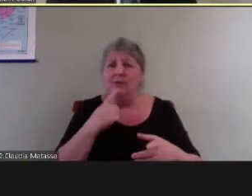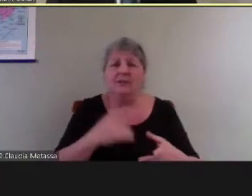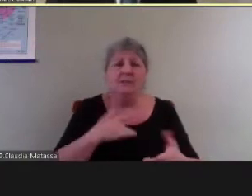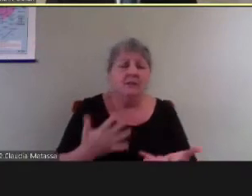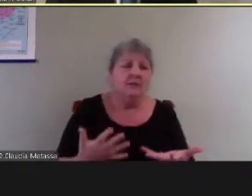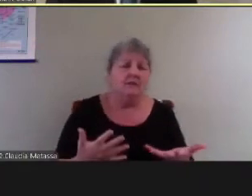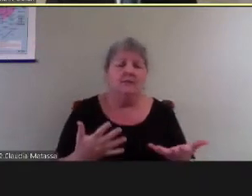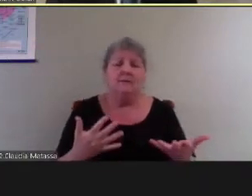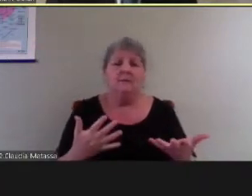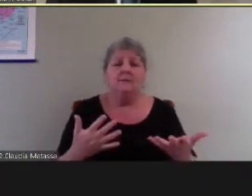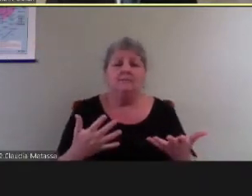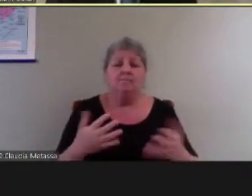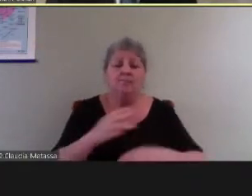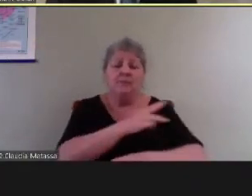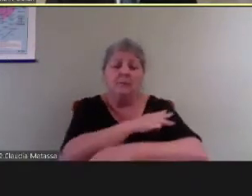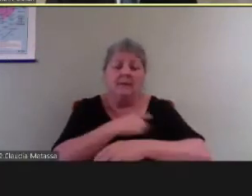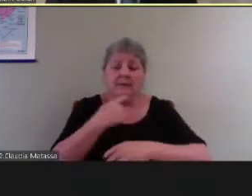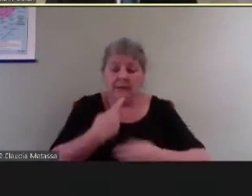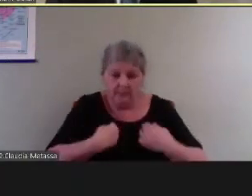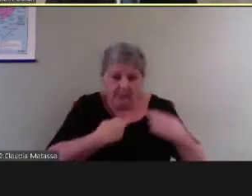say, well, our role